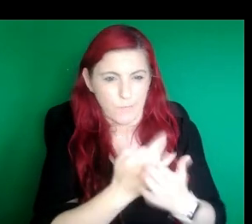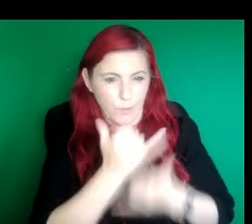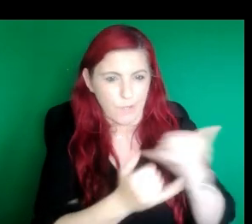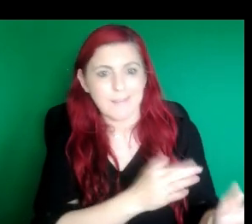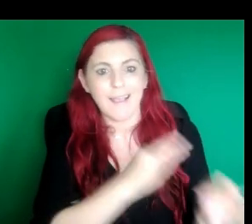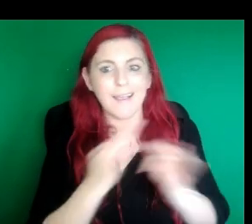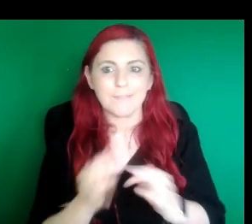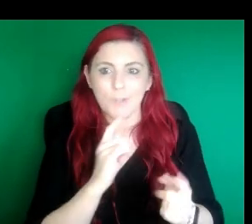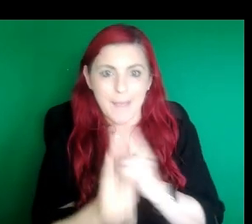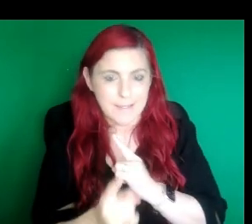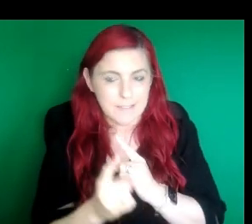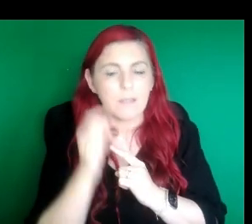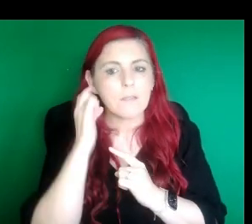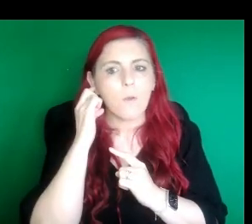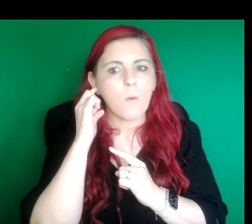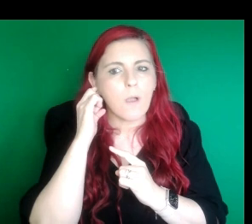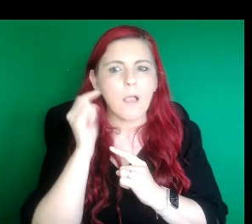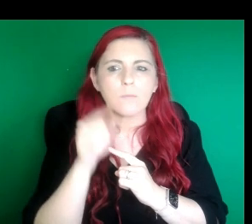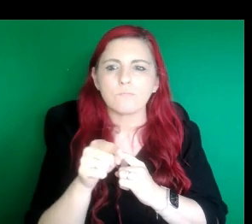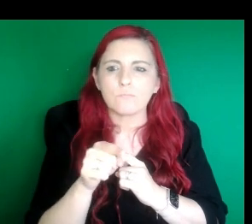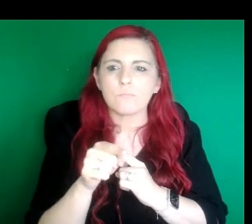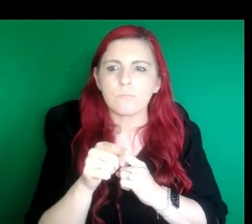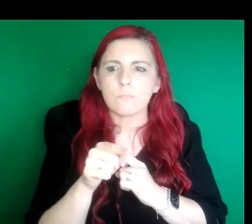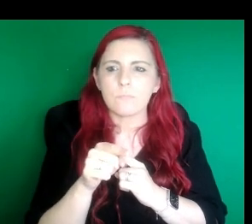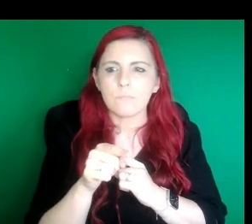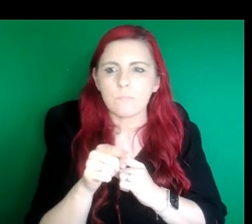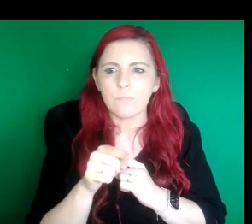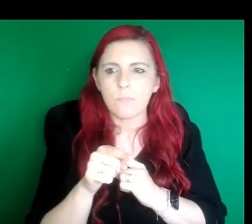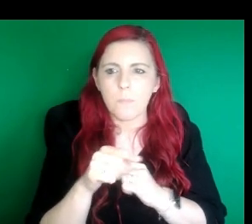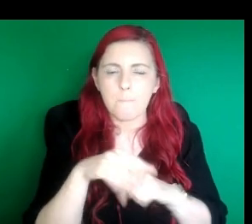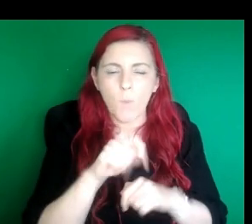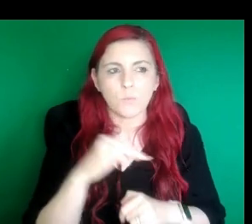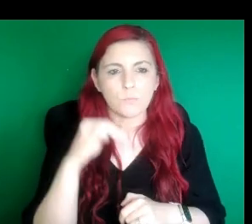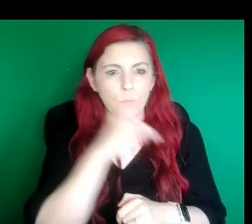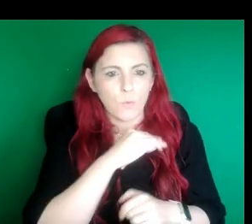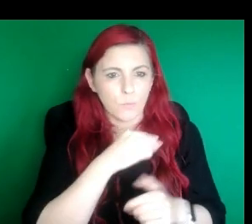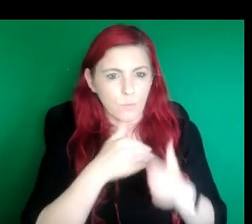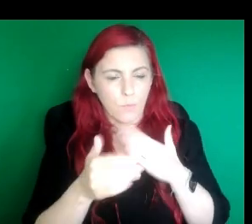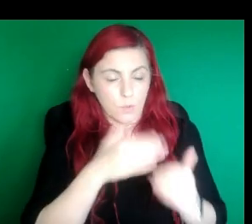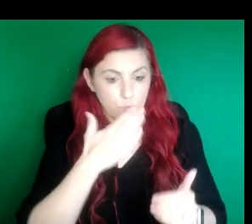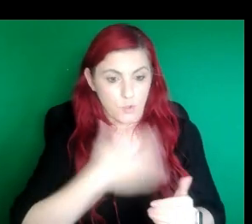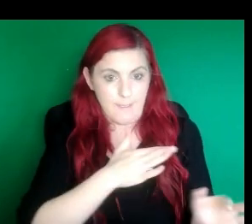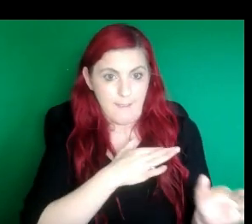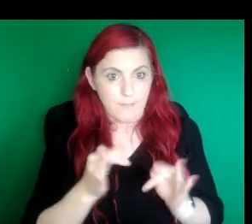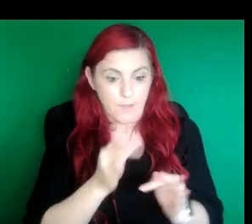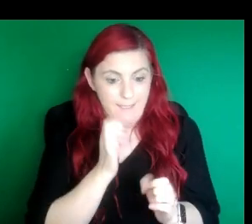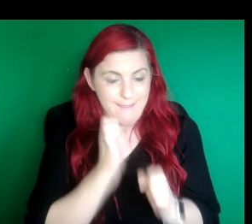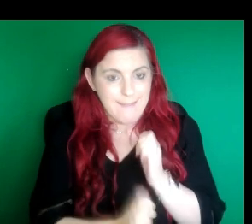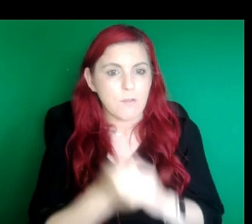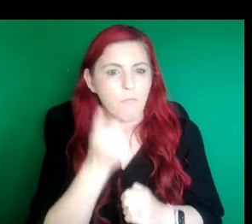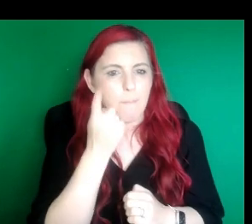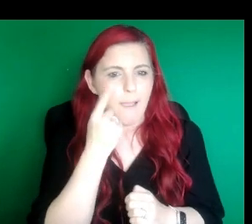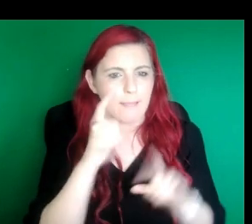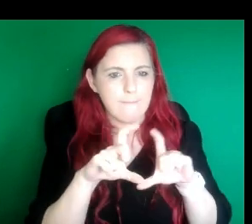law was passed. And pivotally and importantly, it was right after the end of the